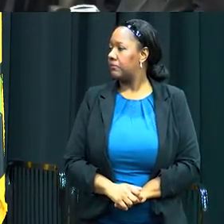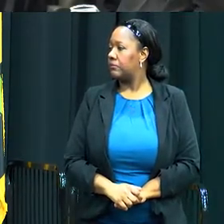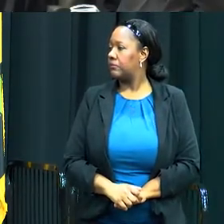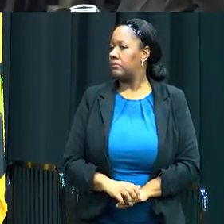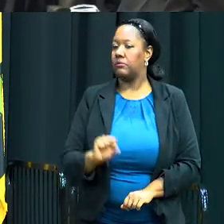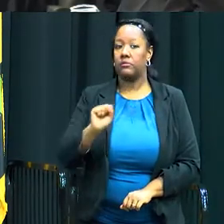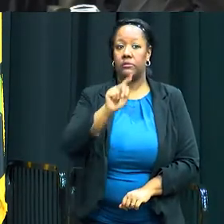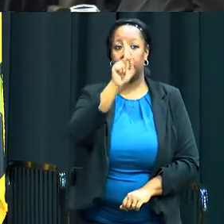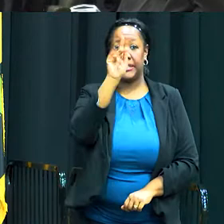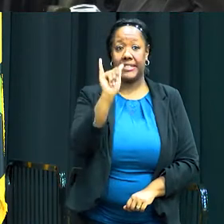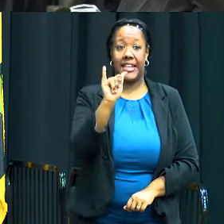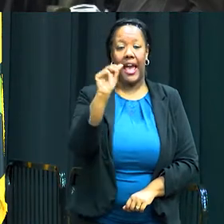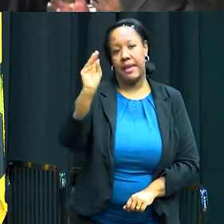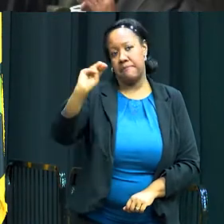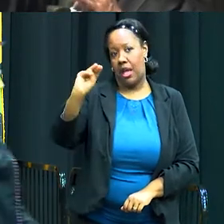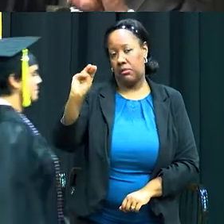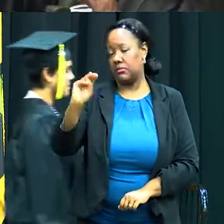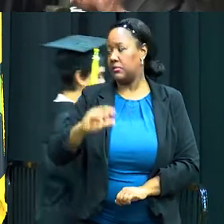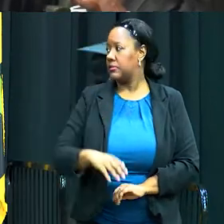Sky McAllister.